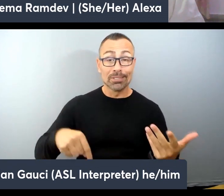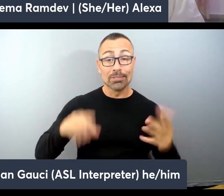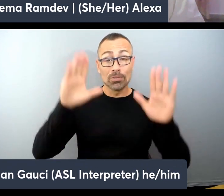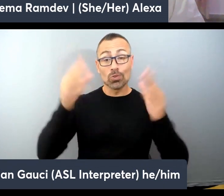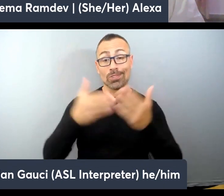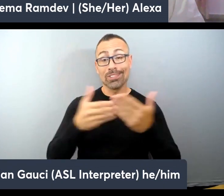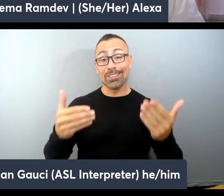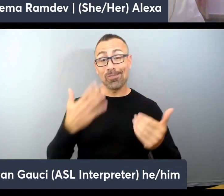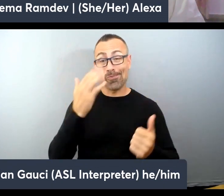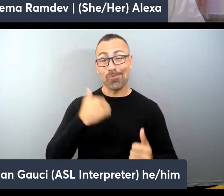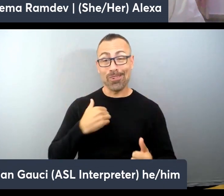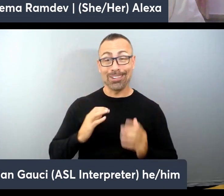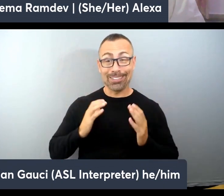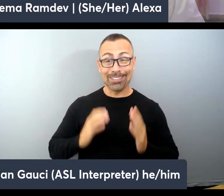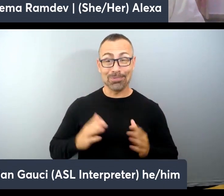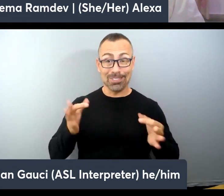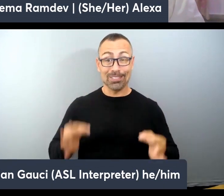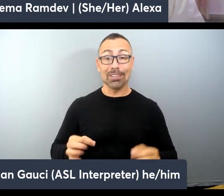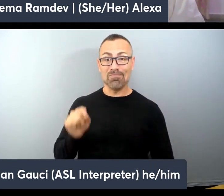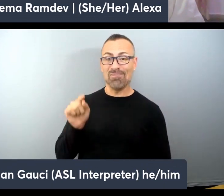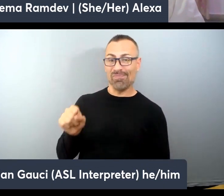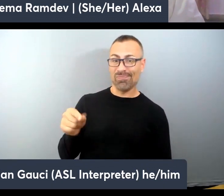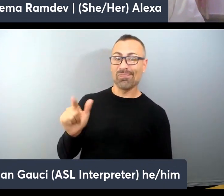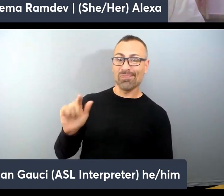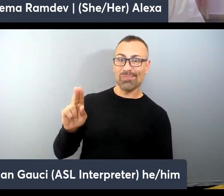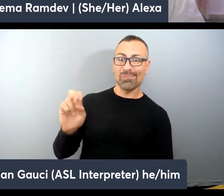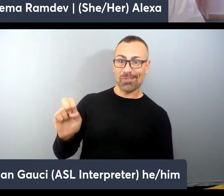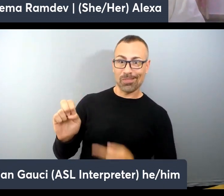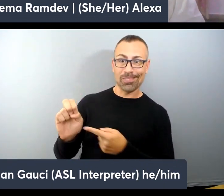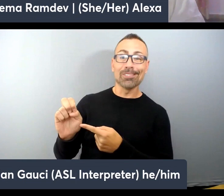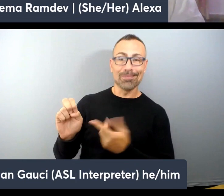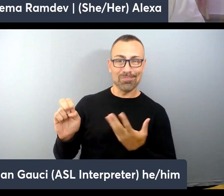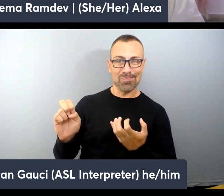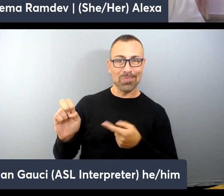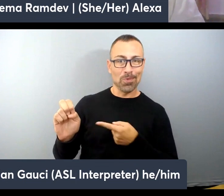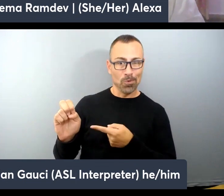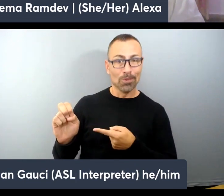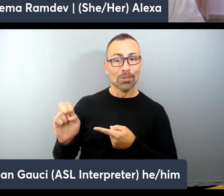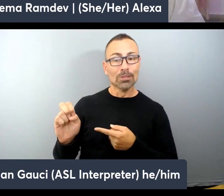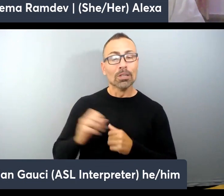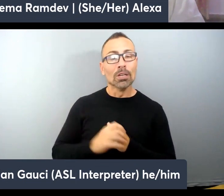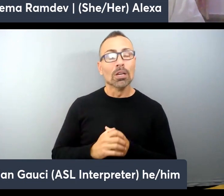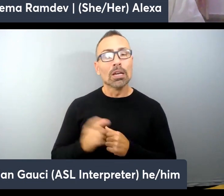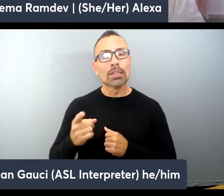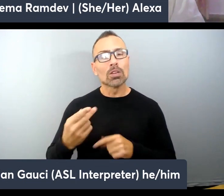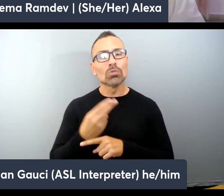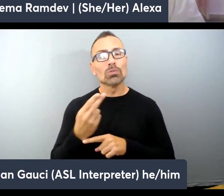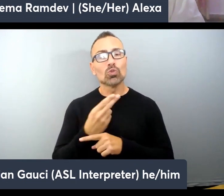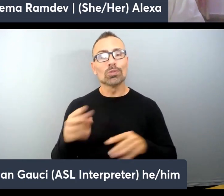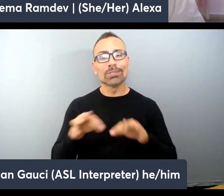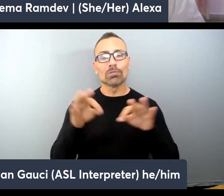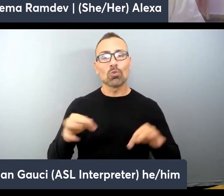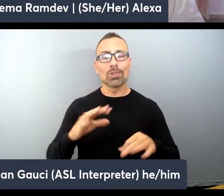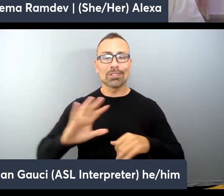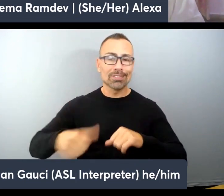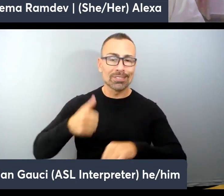Glue and the Glue development framework to develop their ETL needs.